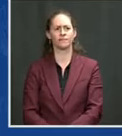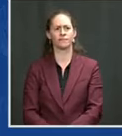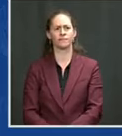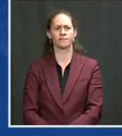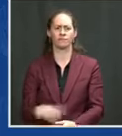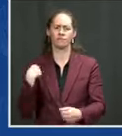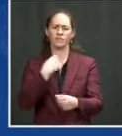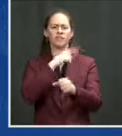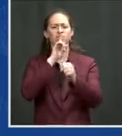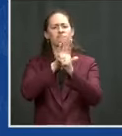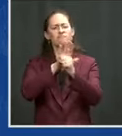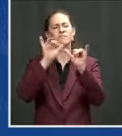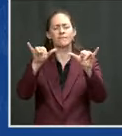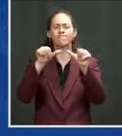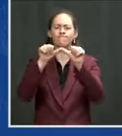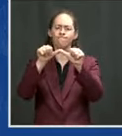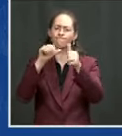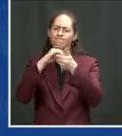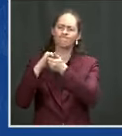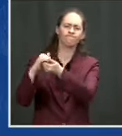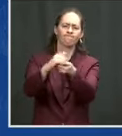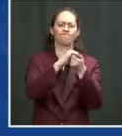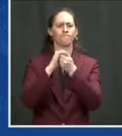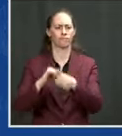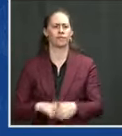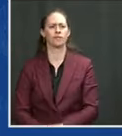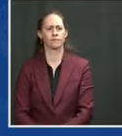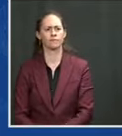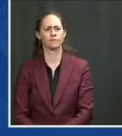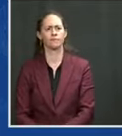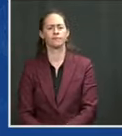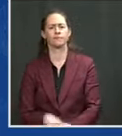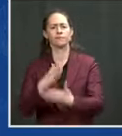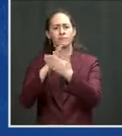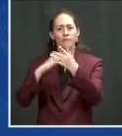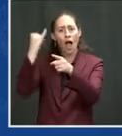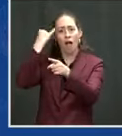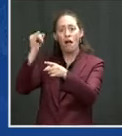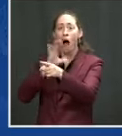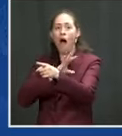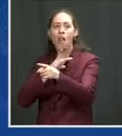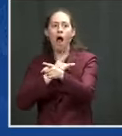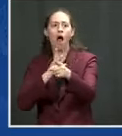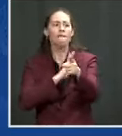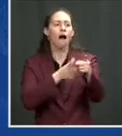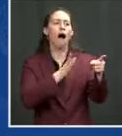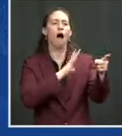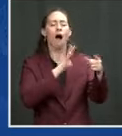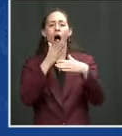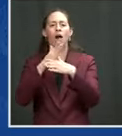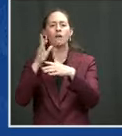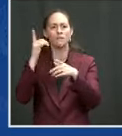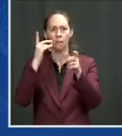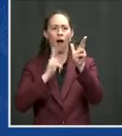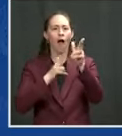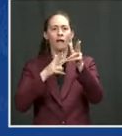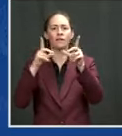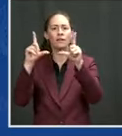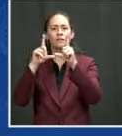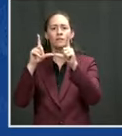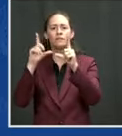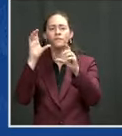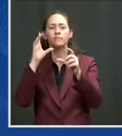Every time somebody has a good idea, I heard about hunting and fishing licenses. I'm on it. So every time somebody has a good idea,